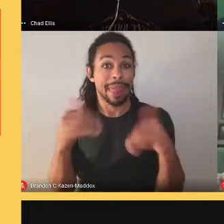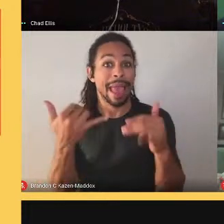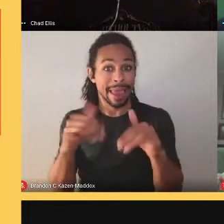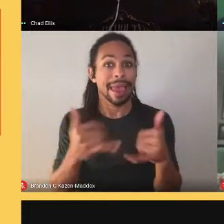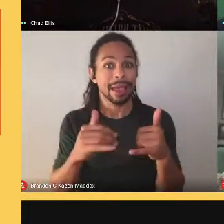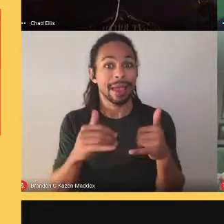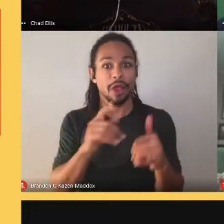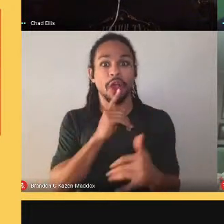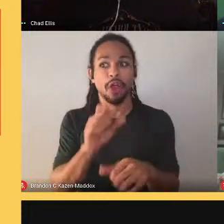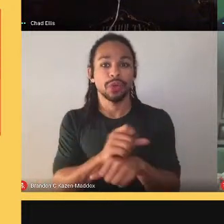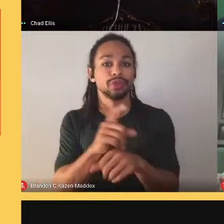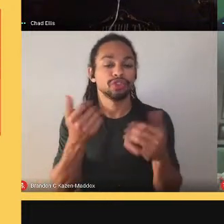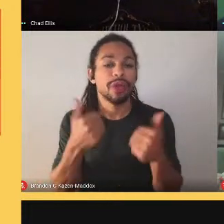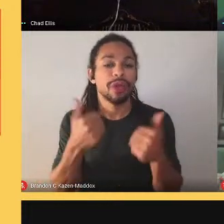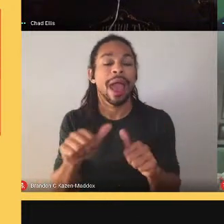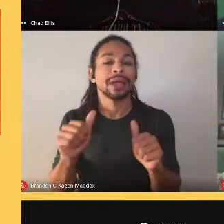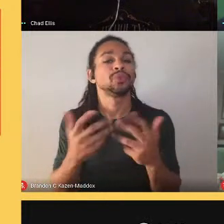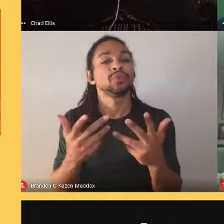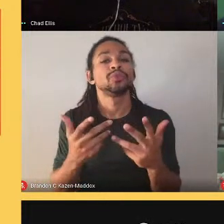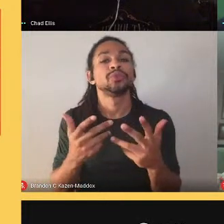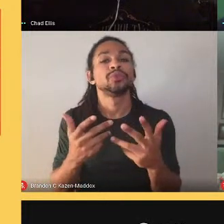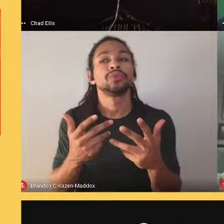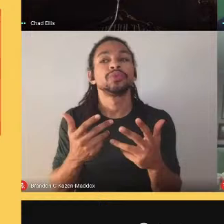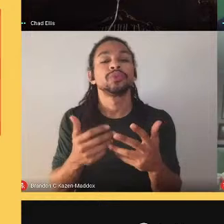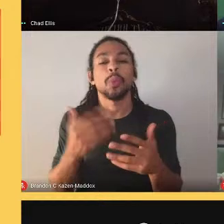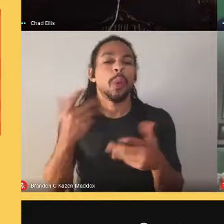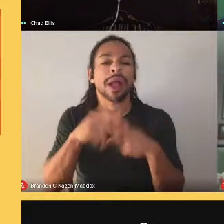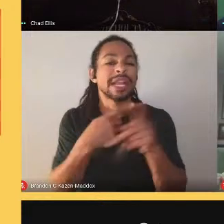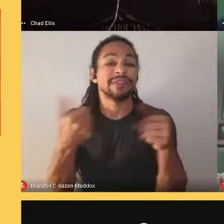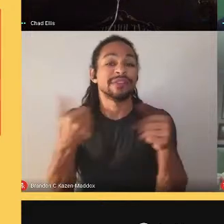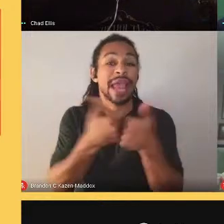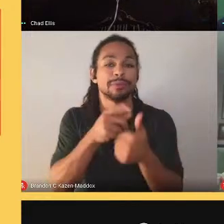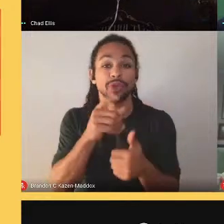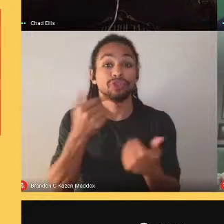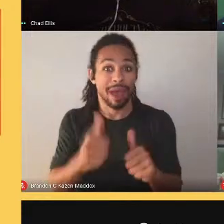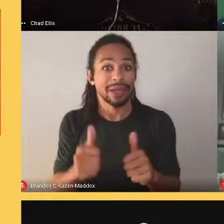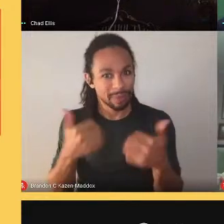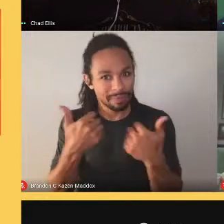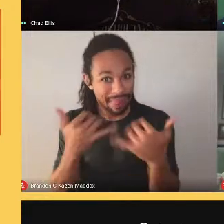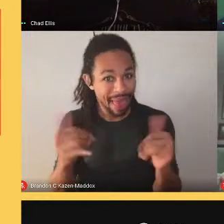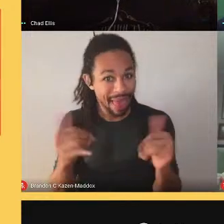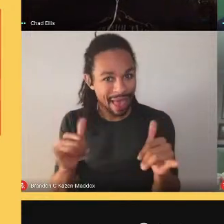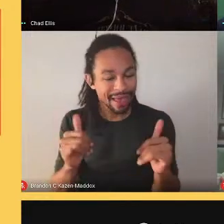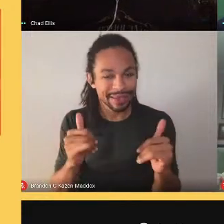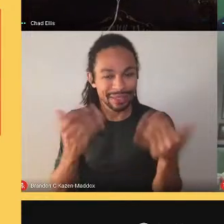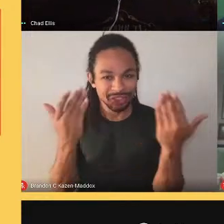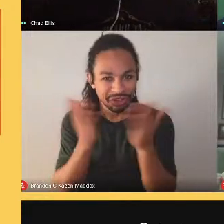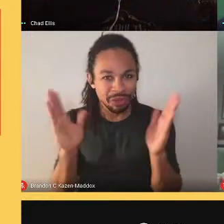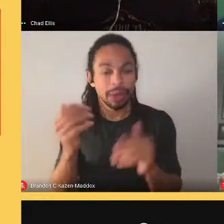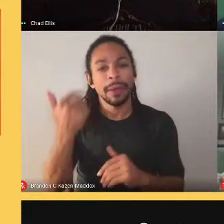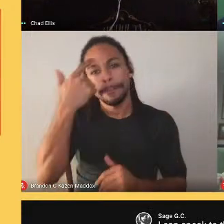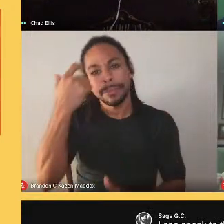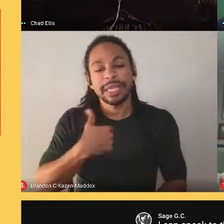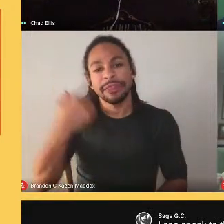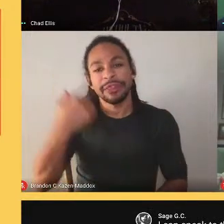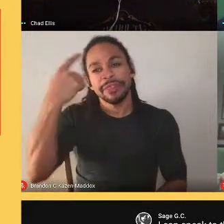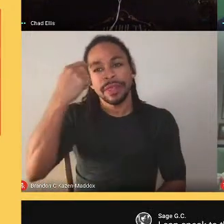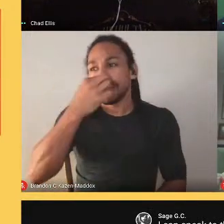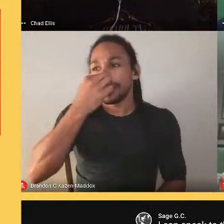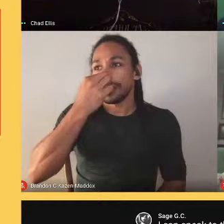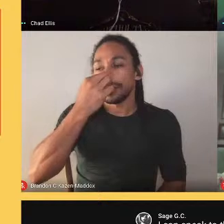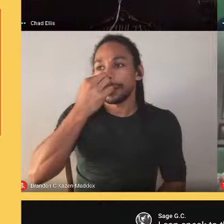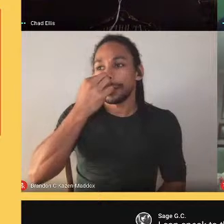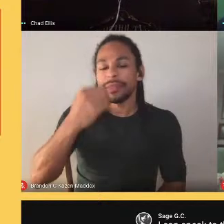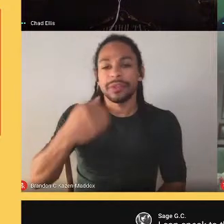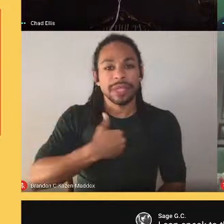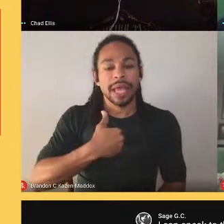what kind of game are you trying to play in general? Because I think there's starting to be this dichotomy between